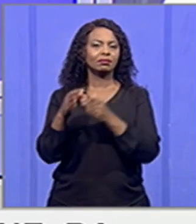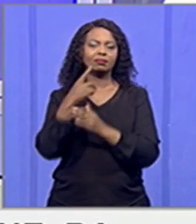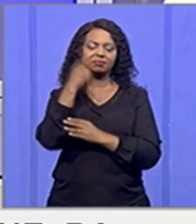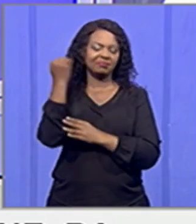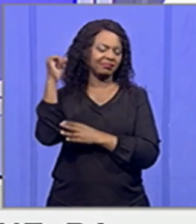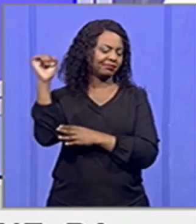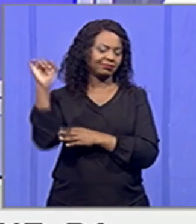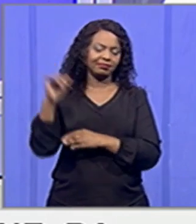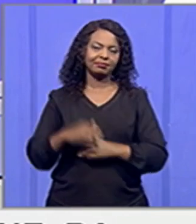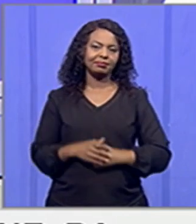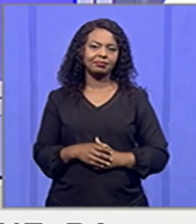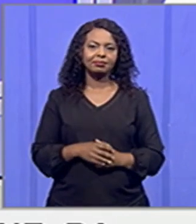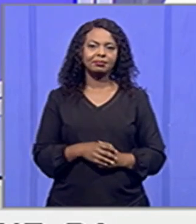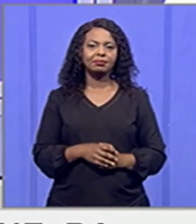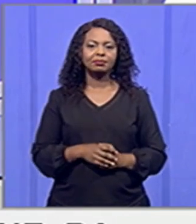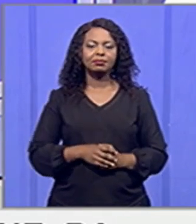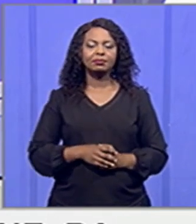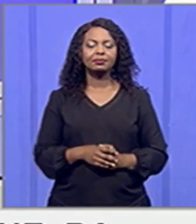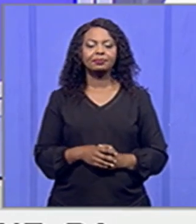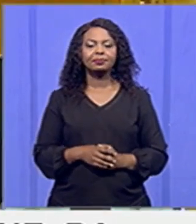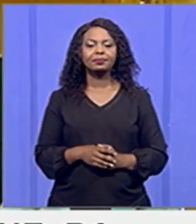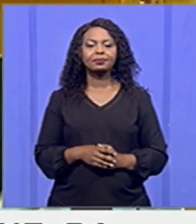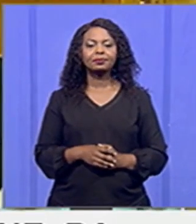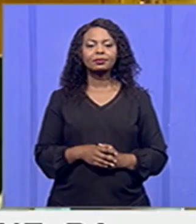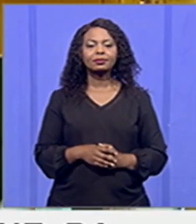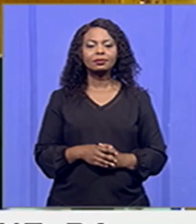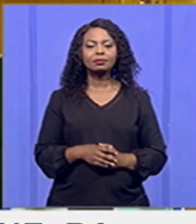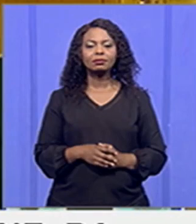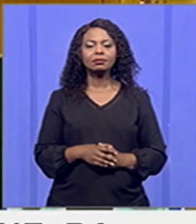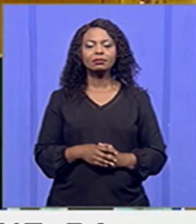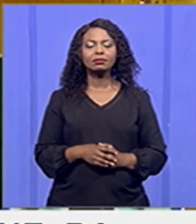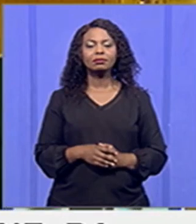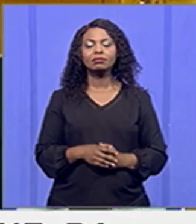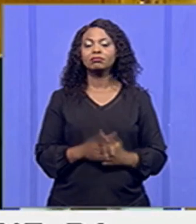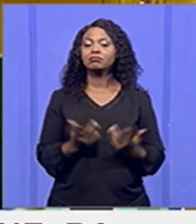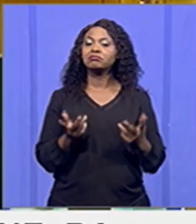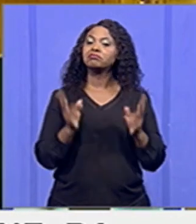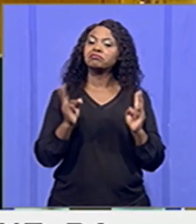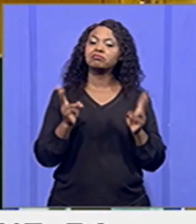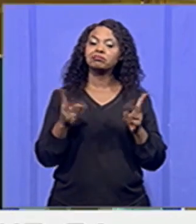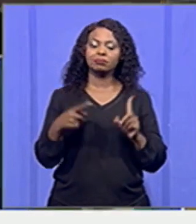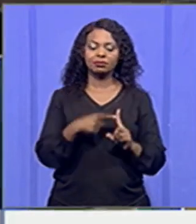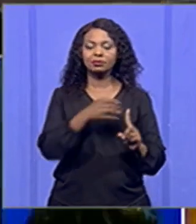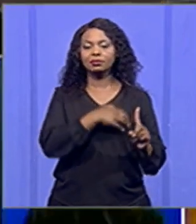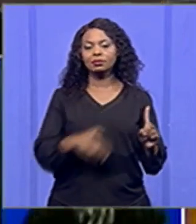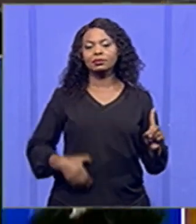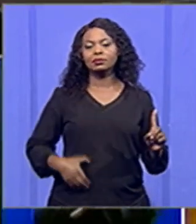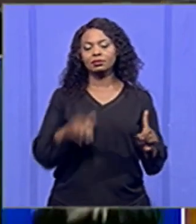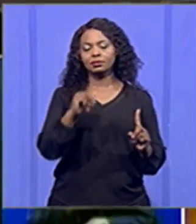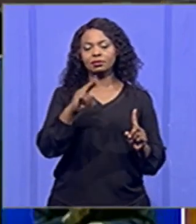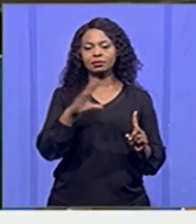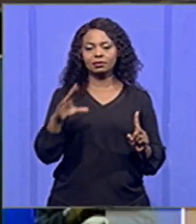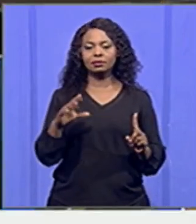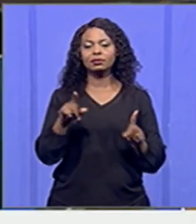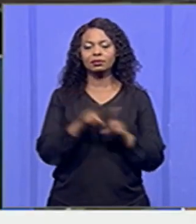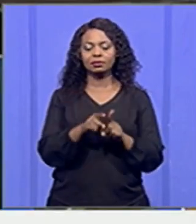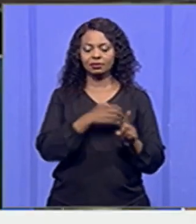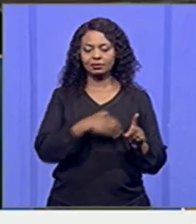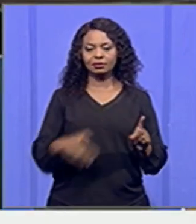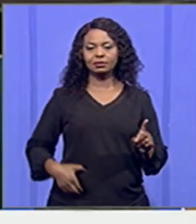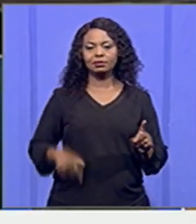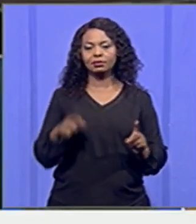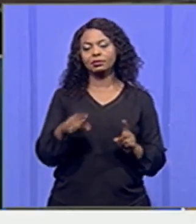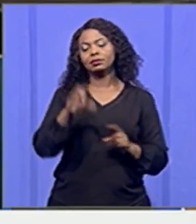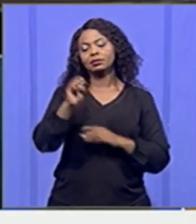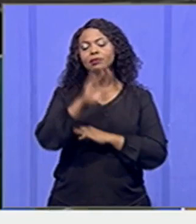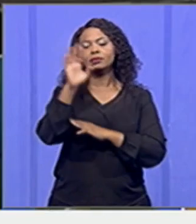kgatlhanong le seno. E setse le tlwaelo gore presidente ya ANC yo gape e le mopresidente wa naga a rerisana le balekane